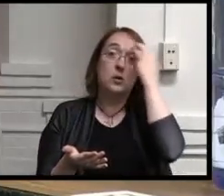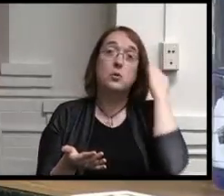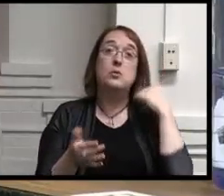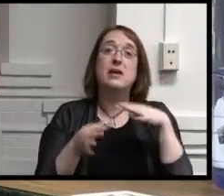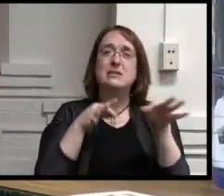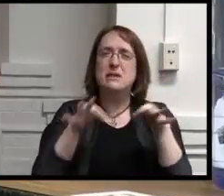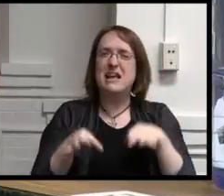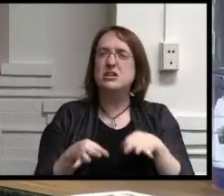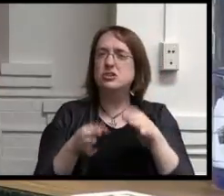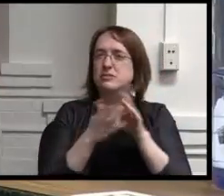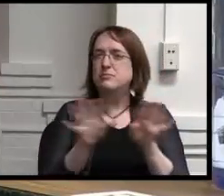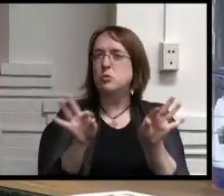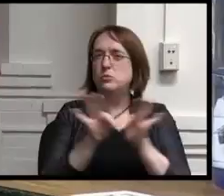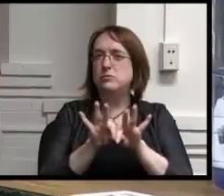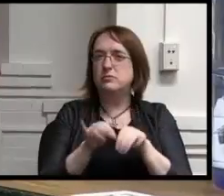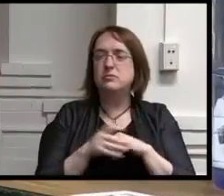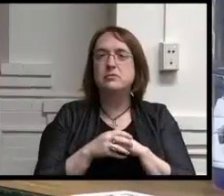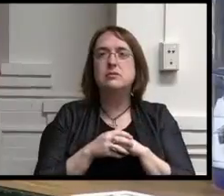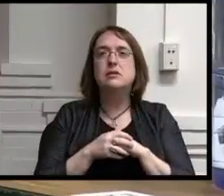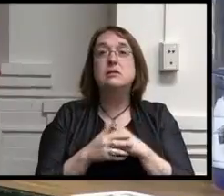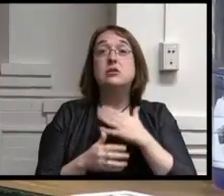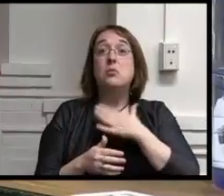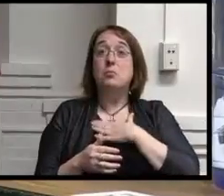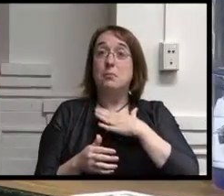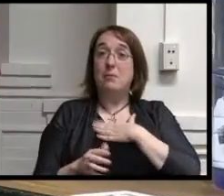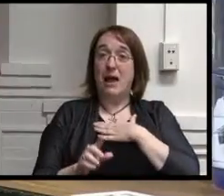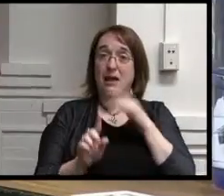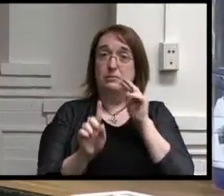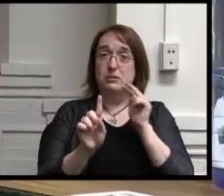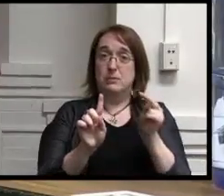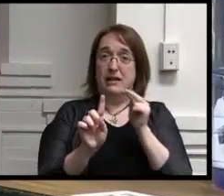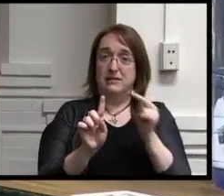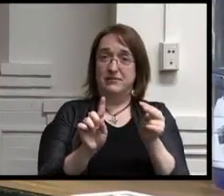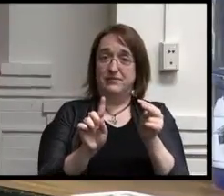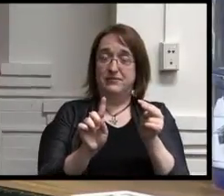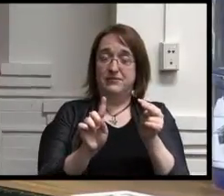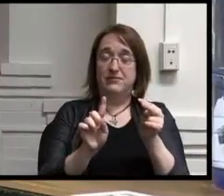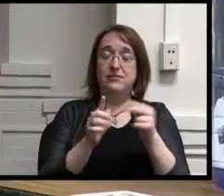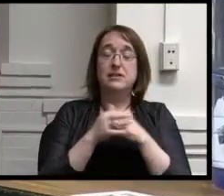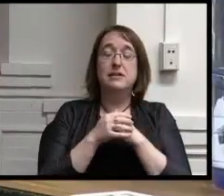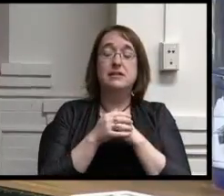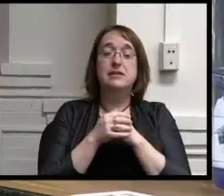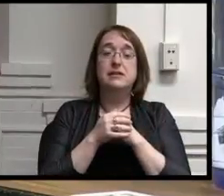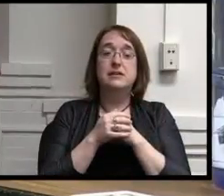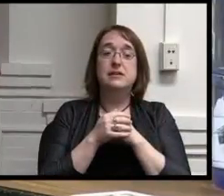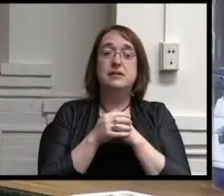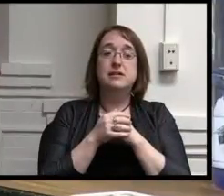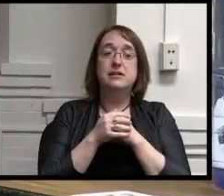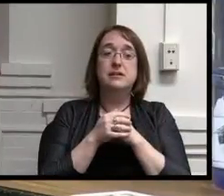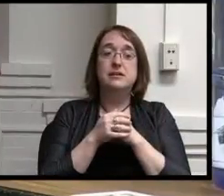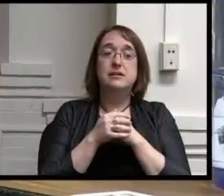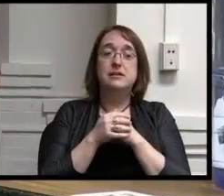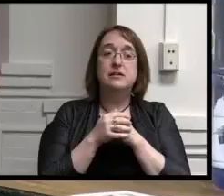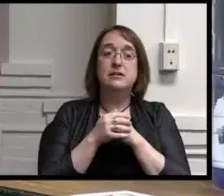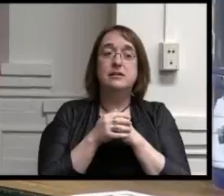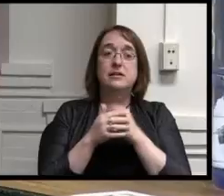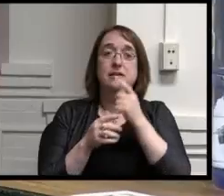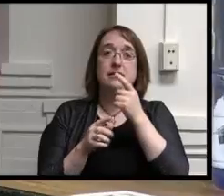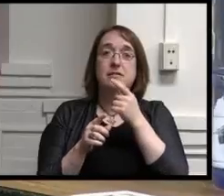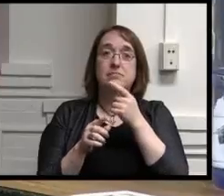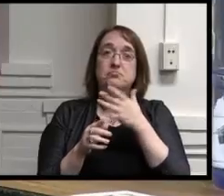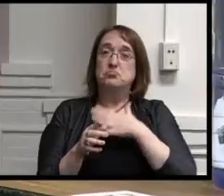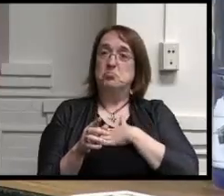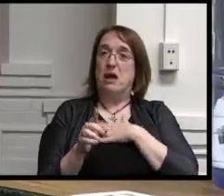explanation. My view at this point is that, at least from what I've